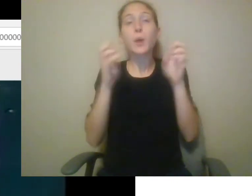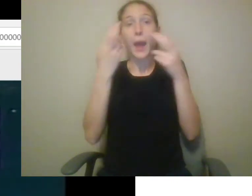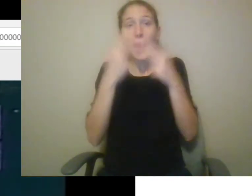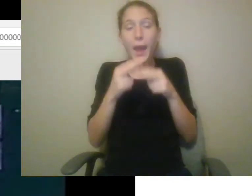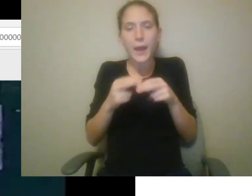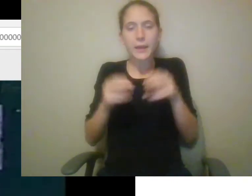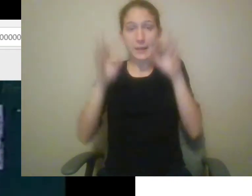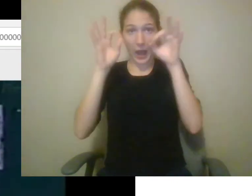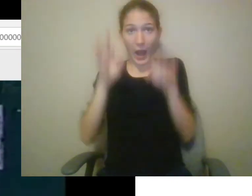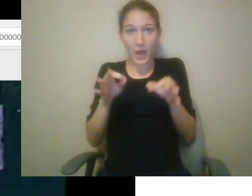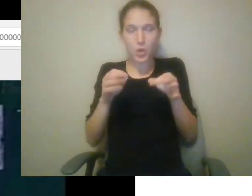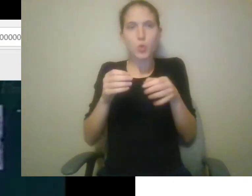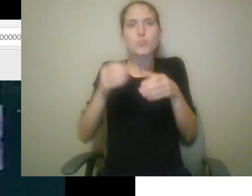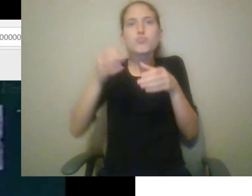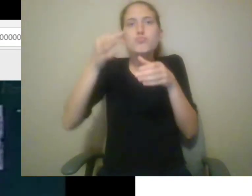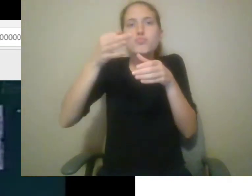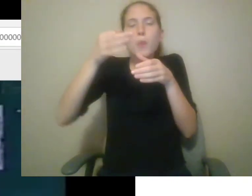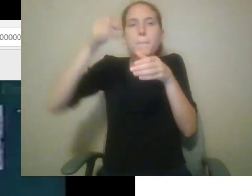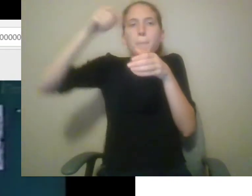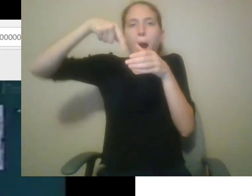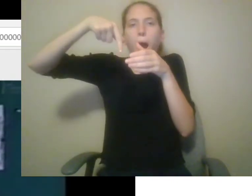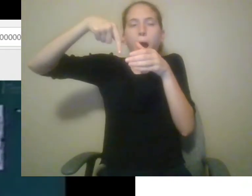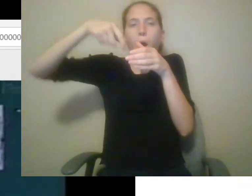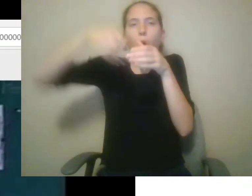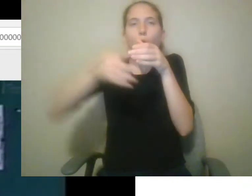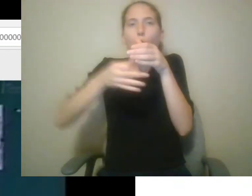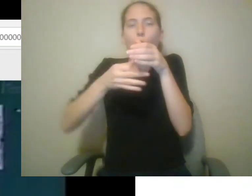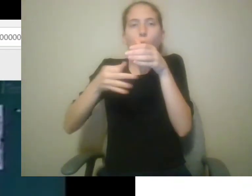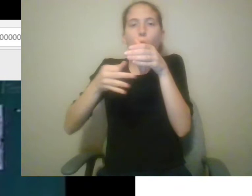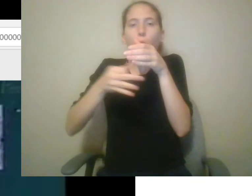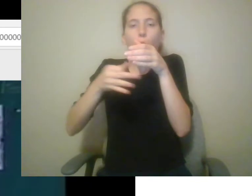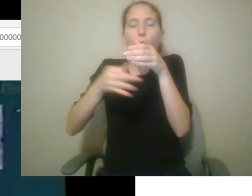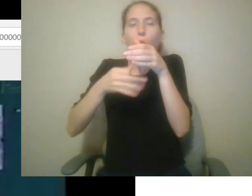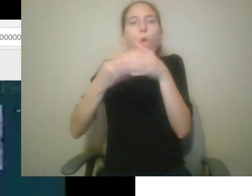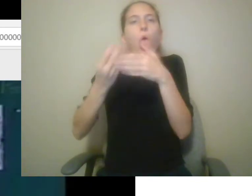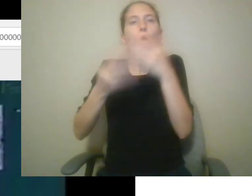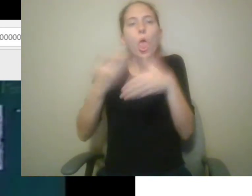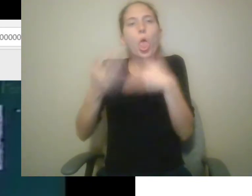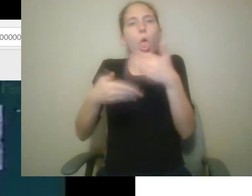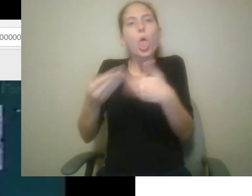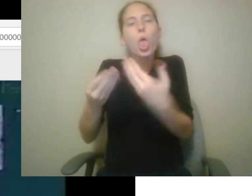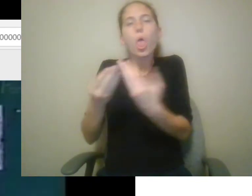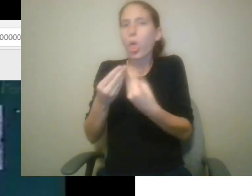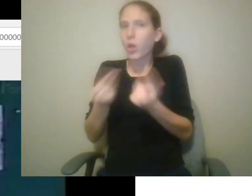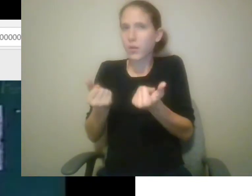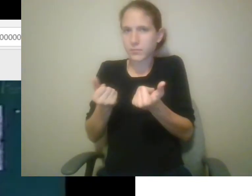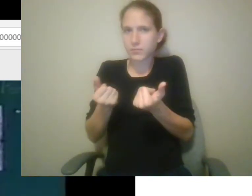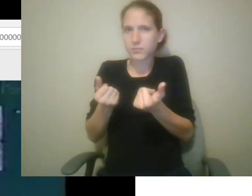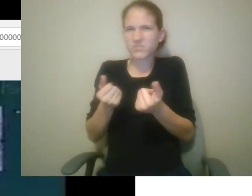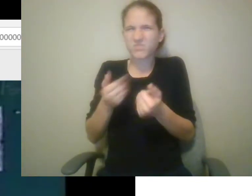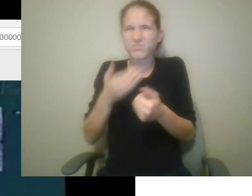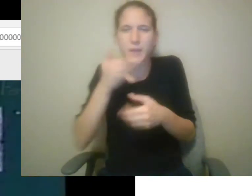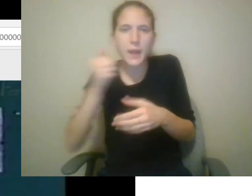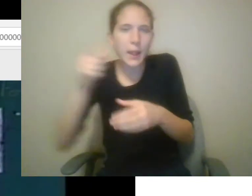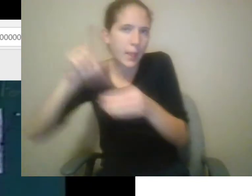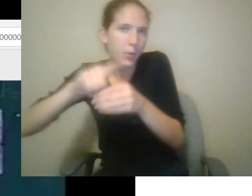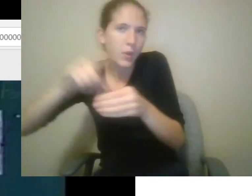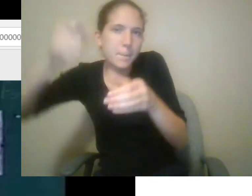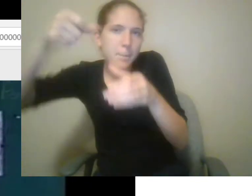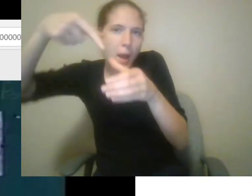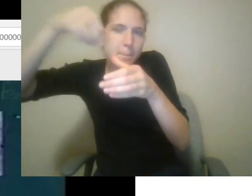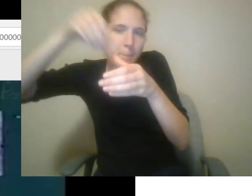Then how come when you have stuffy nose you can't smell? Because what's blocking you, the things